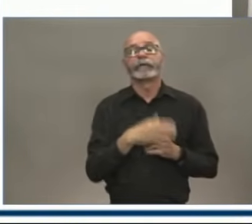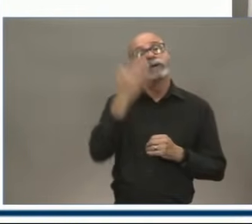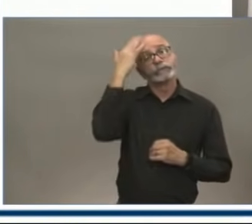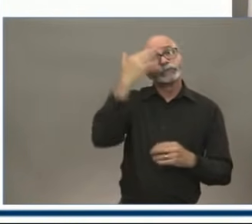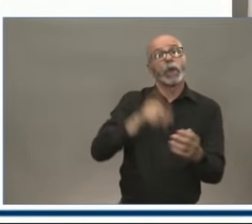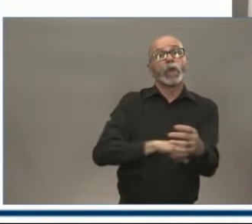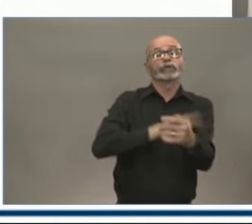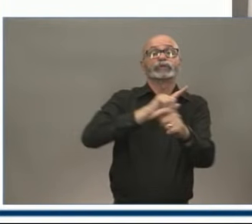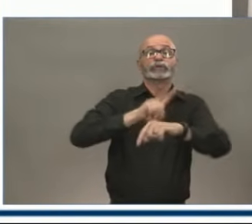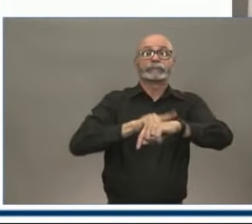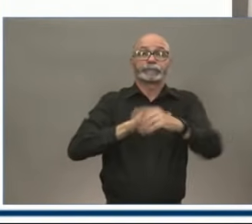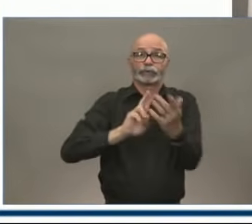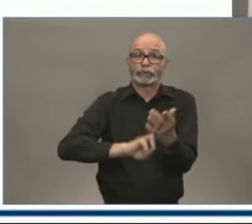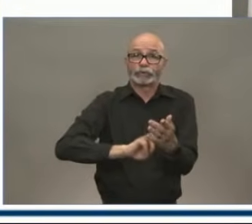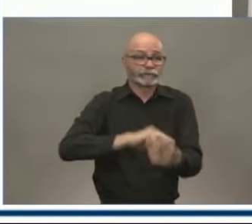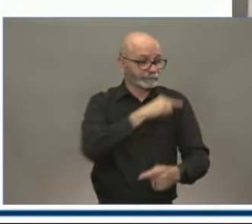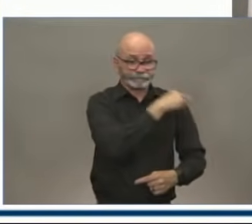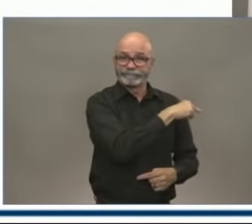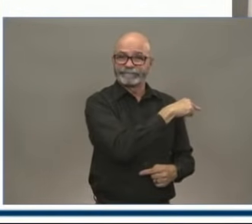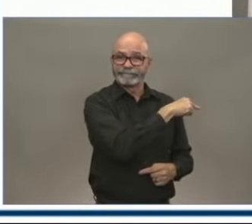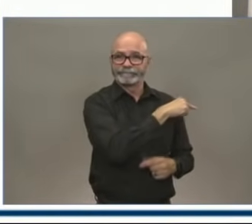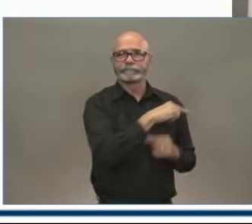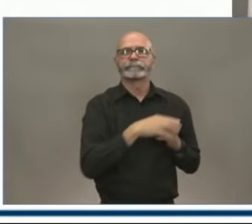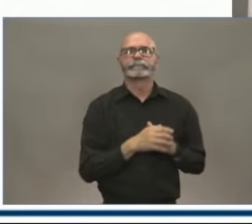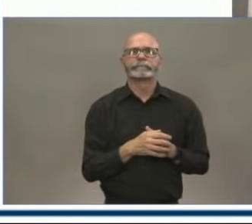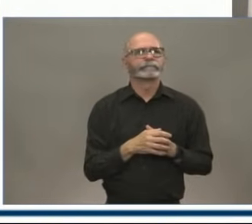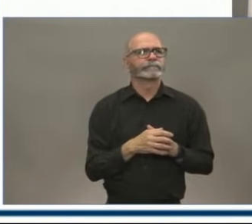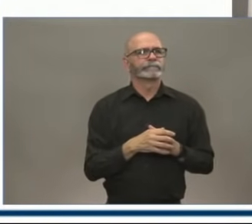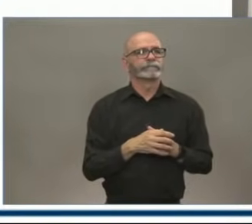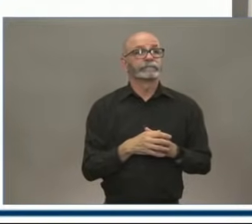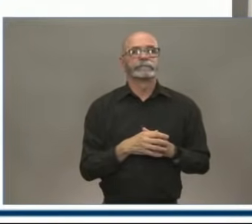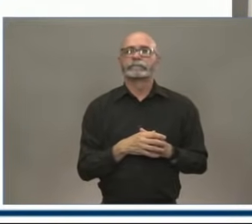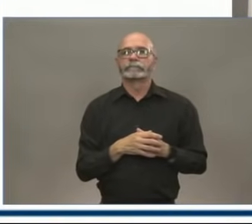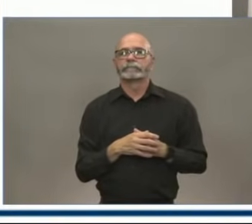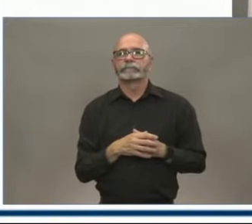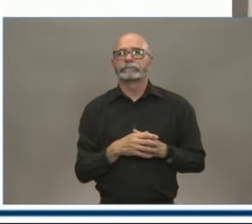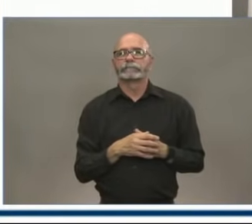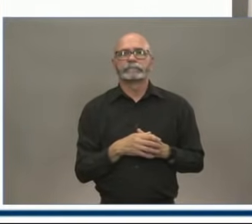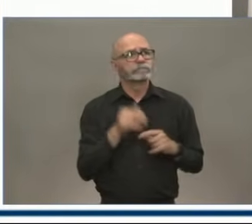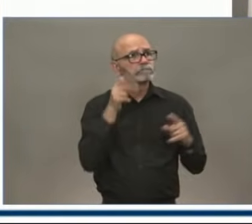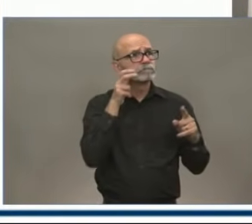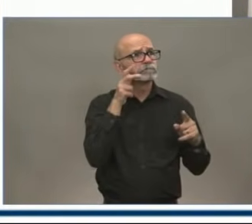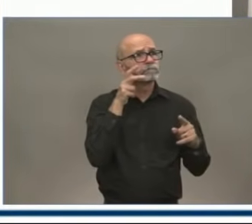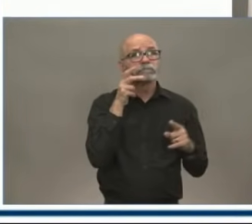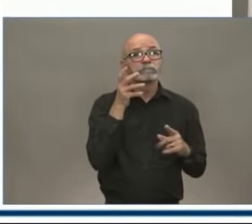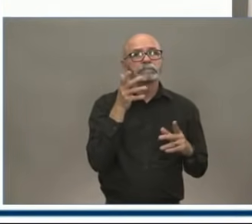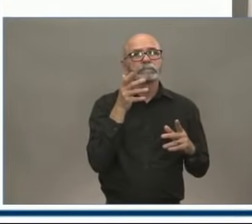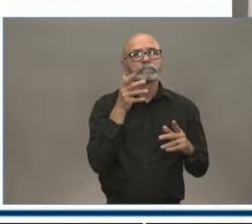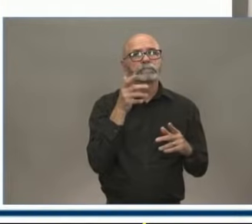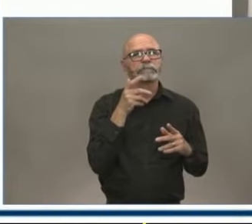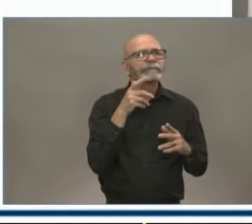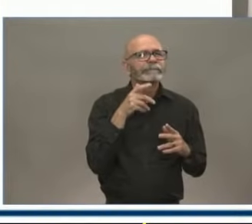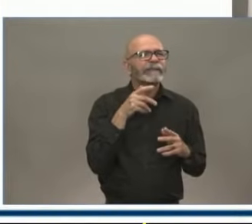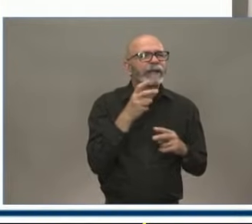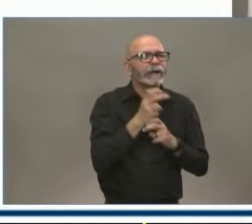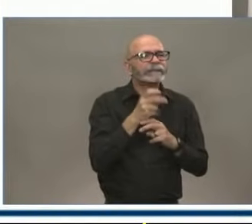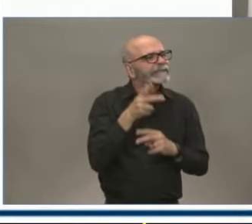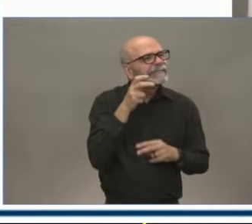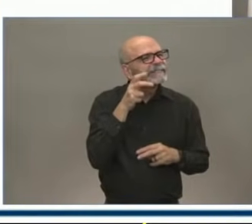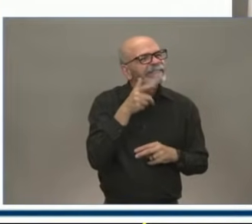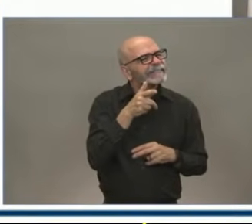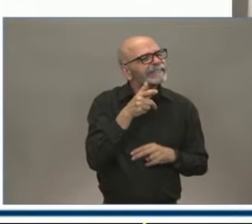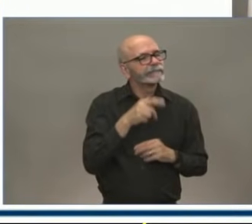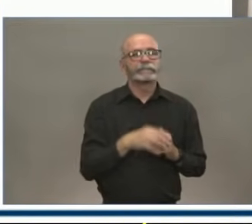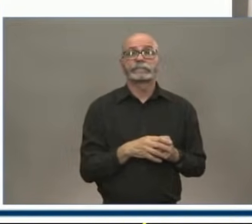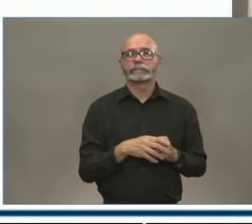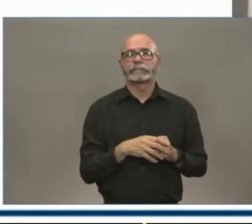the creation of regional care units, 6 of them. How big a problem is it in your mind that the one in the